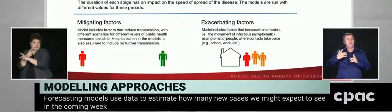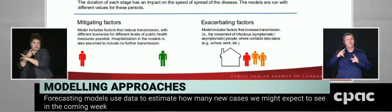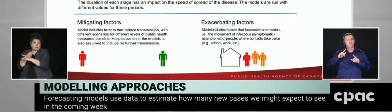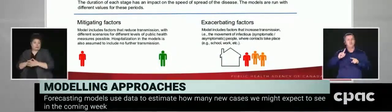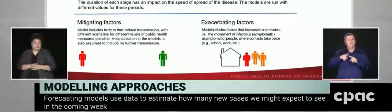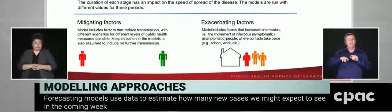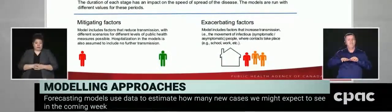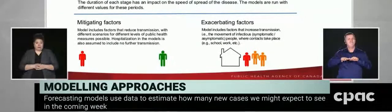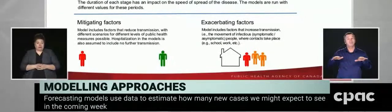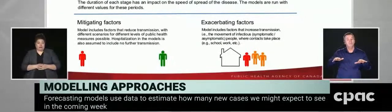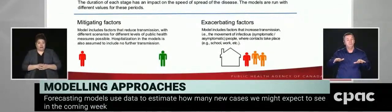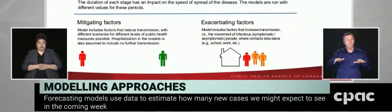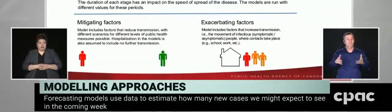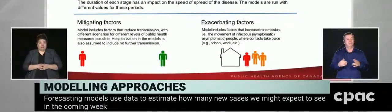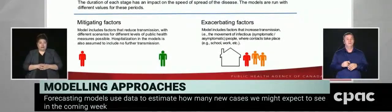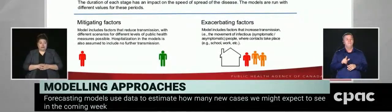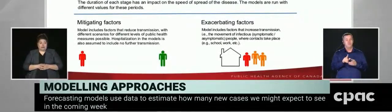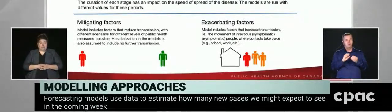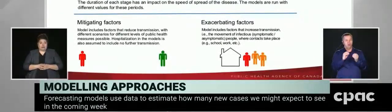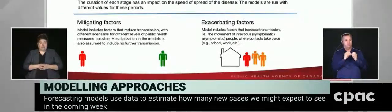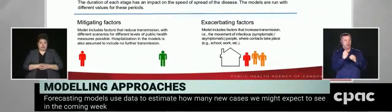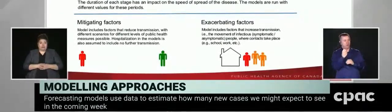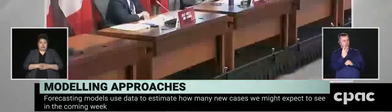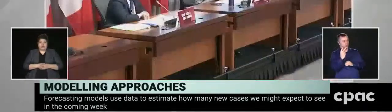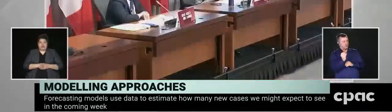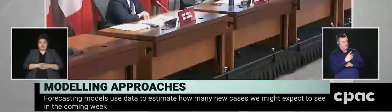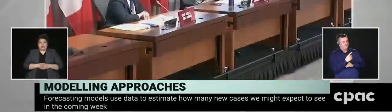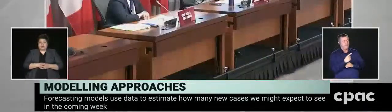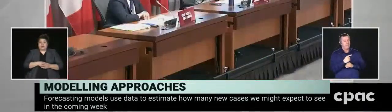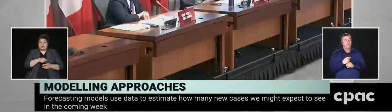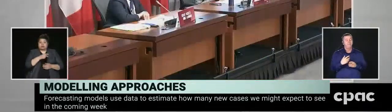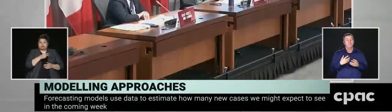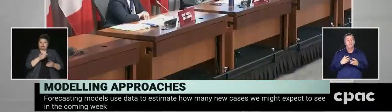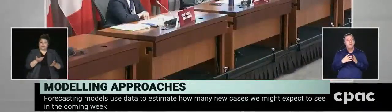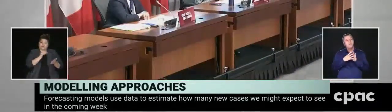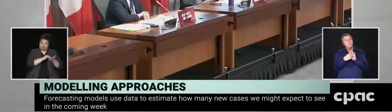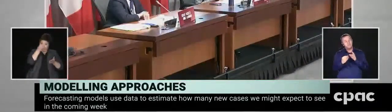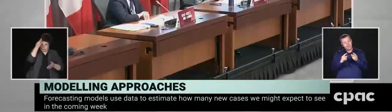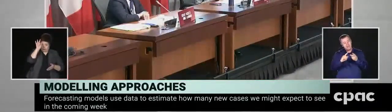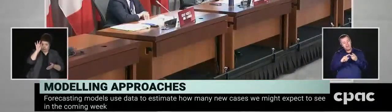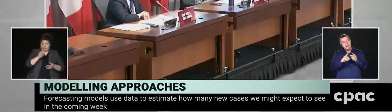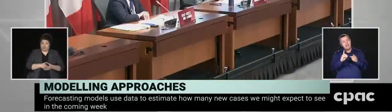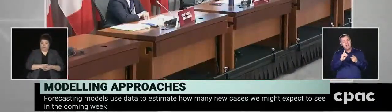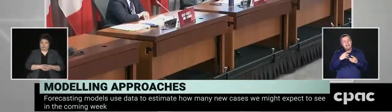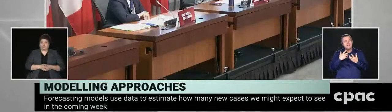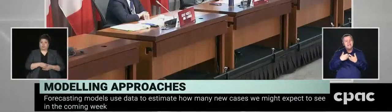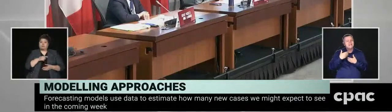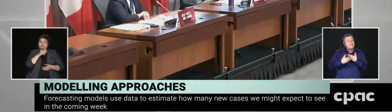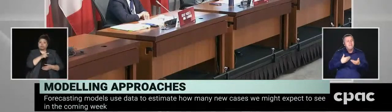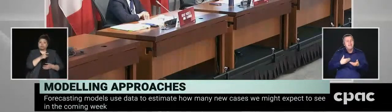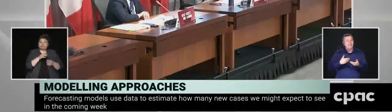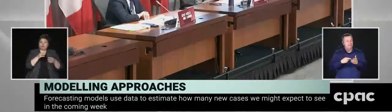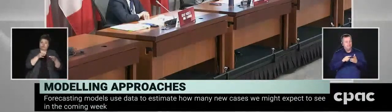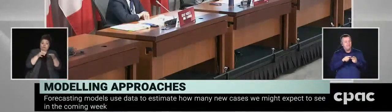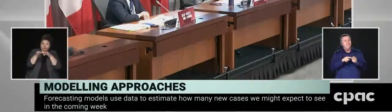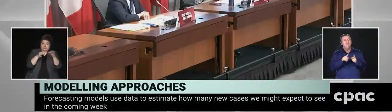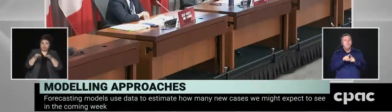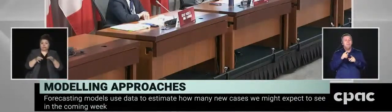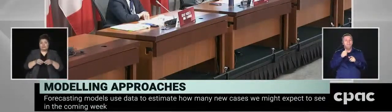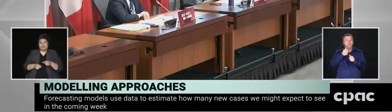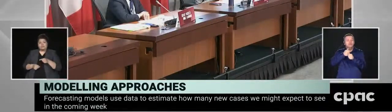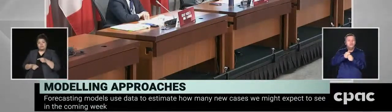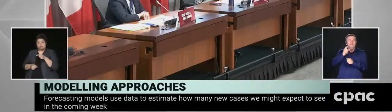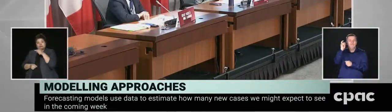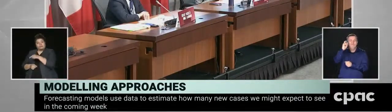Diapositive 12. Les modèles dynamiques. Les modèles dynamiques simulent l'expérience des individus. Toutes les personnes